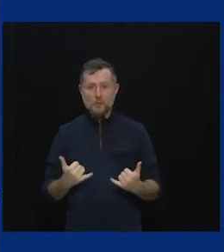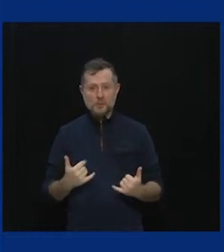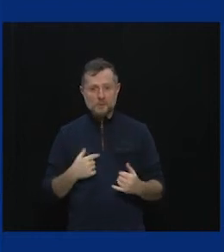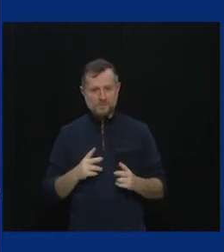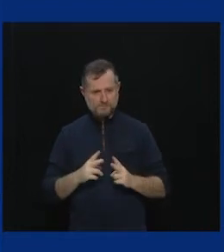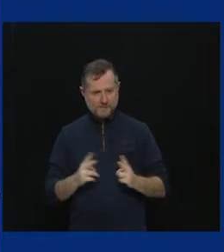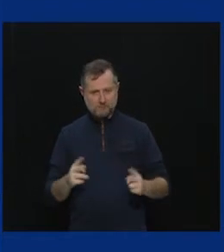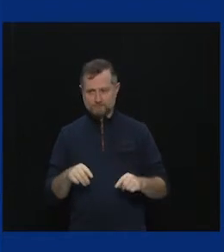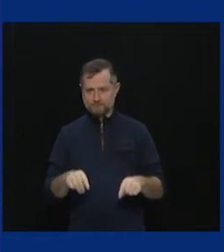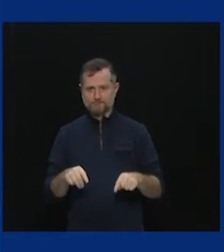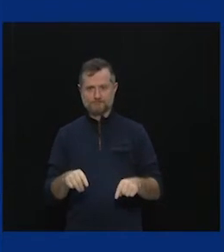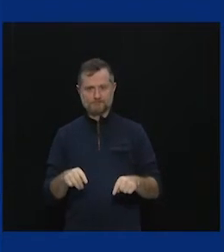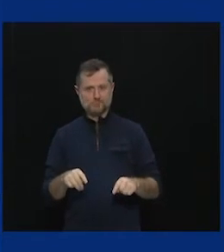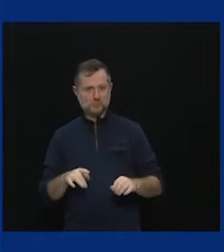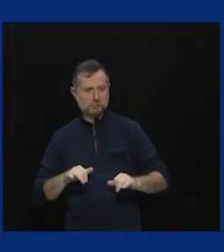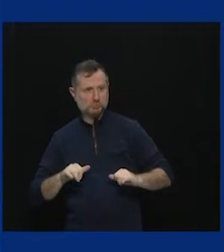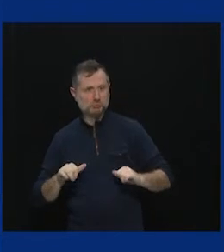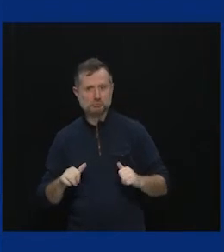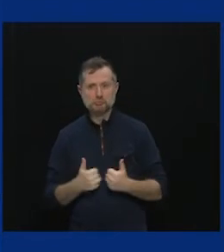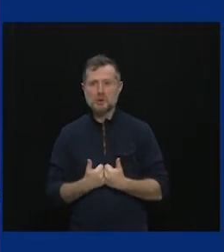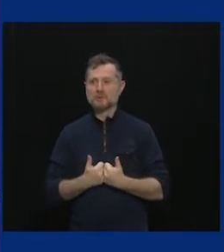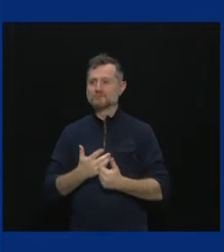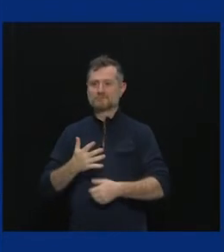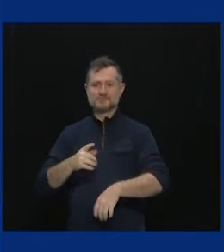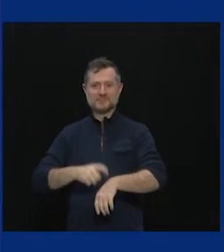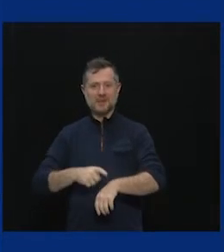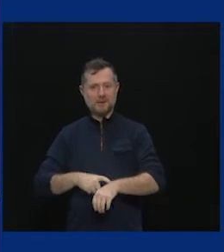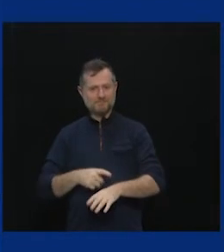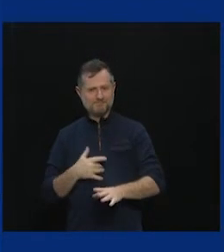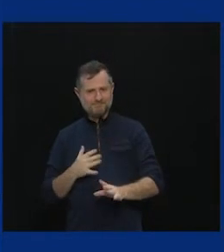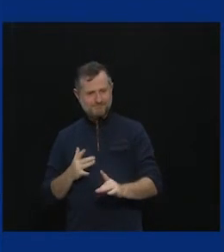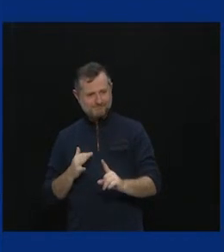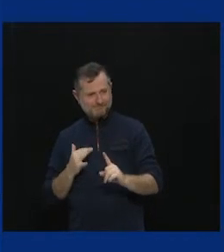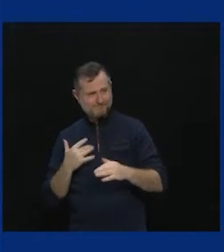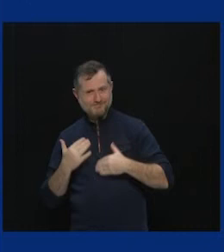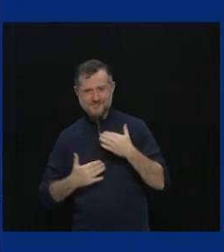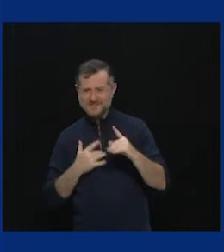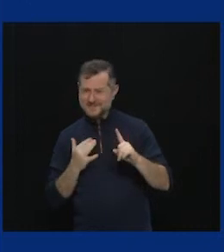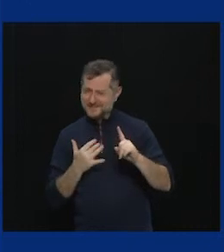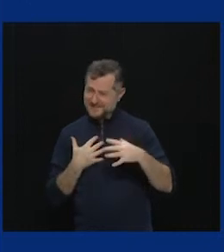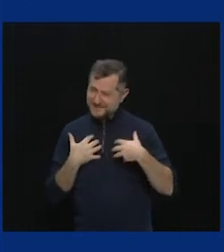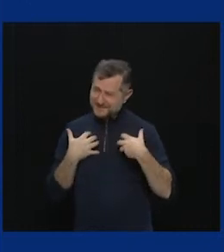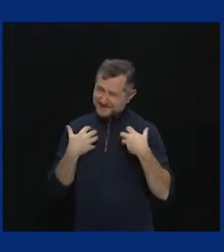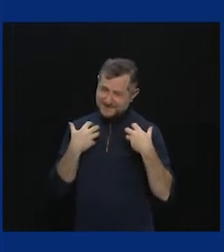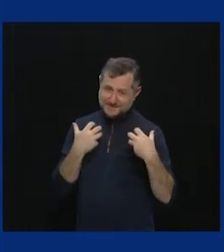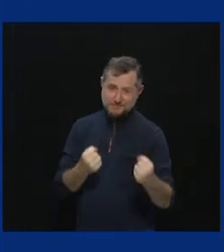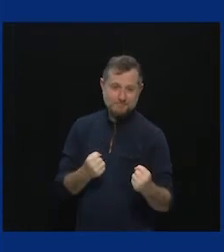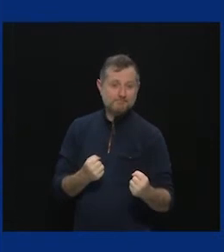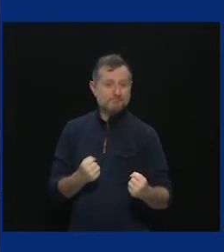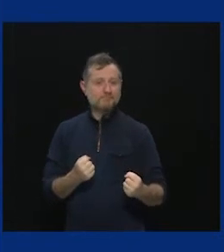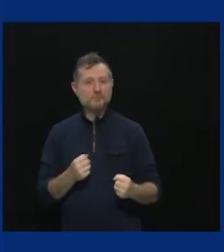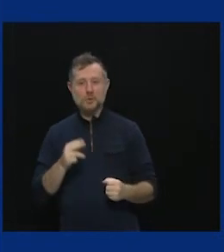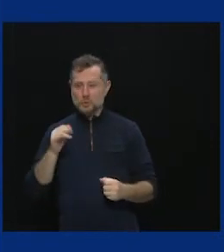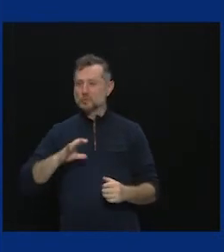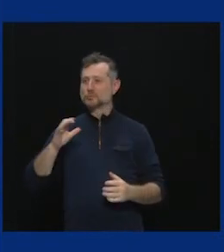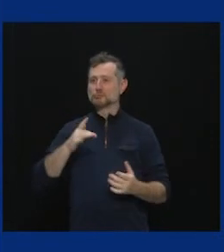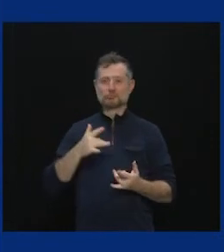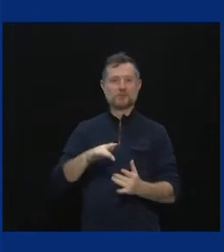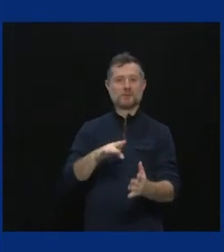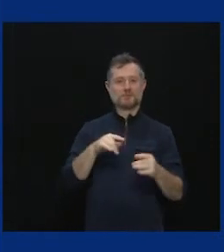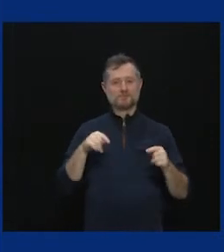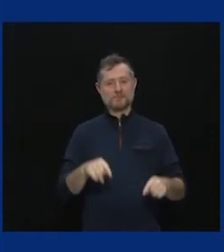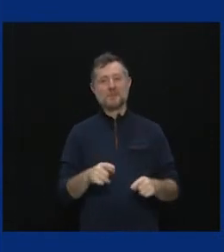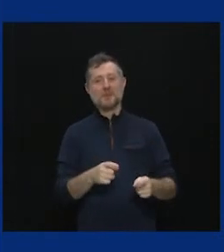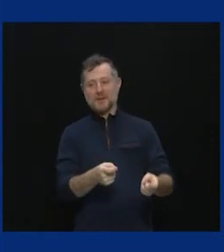challenging time as we strive to rebuild New York's tourism. You give us the hope and optimism that we